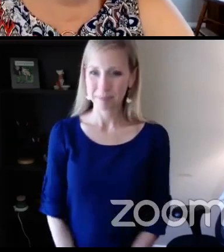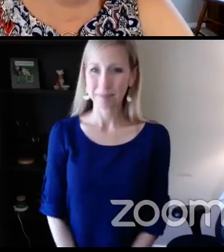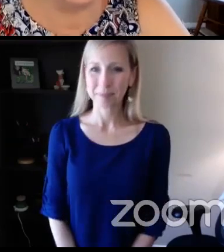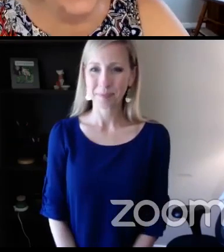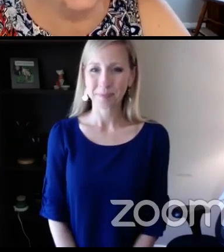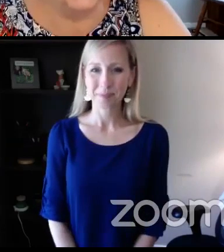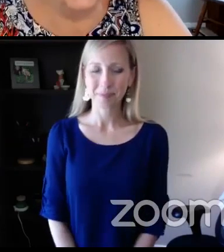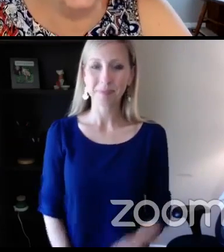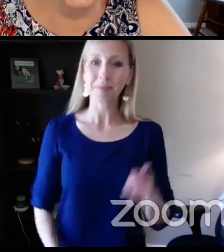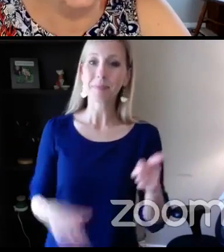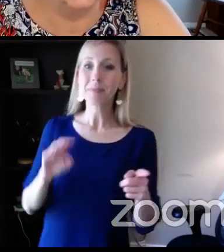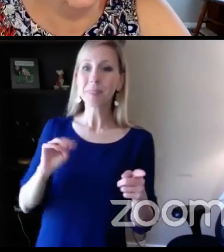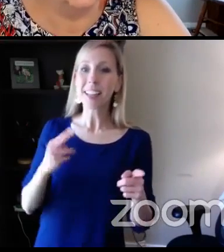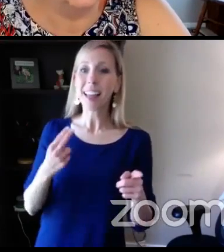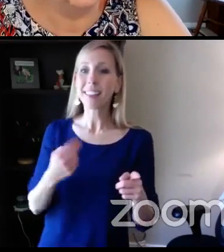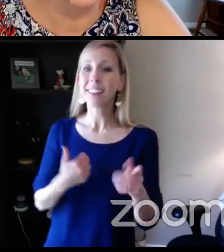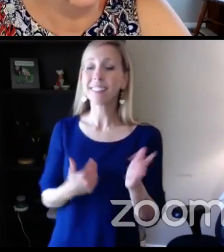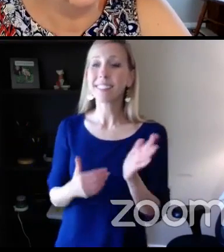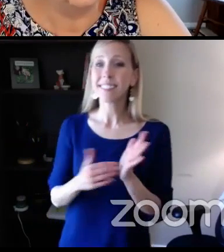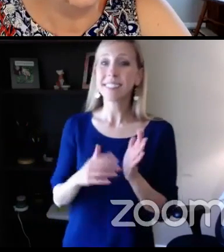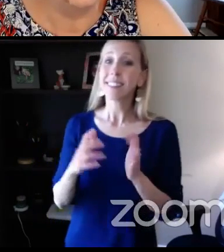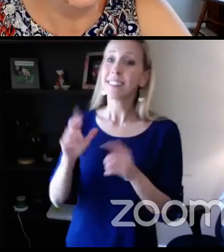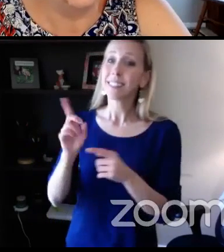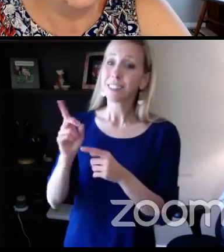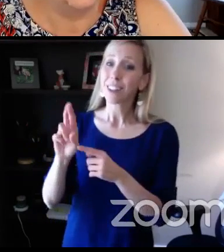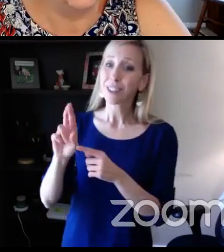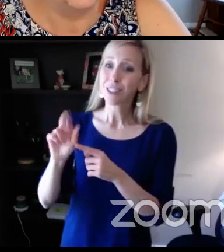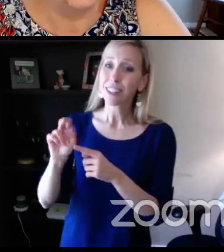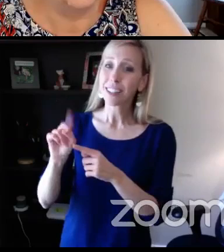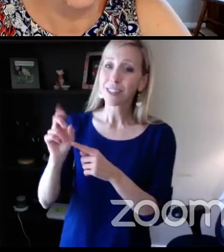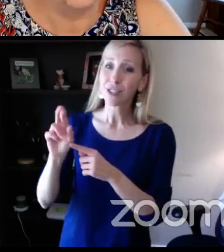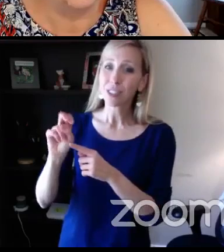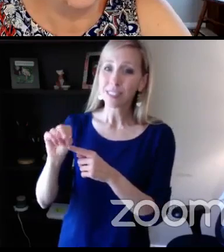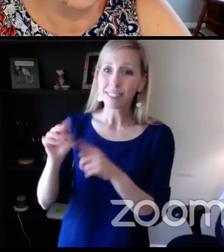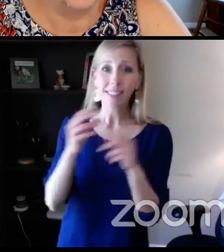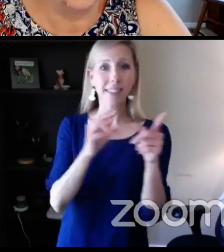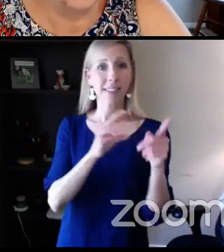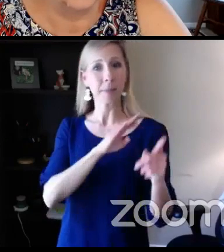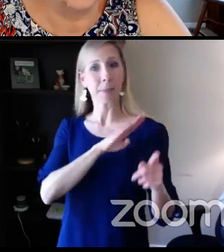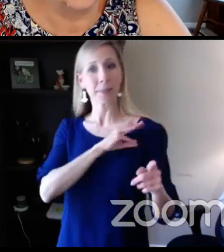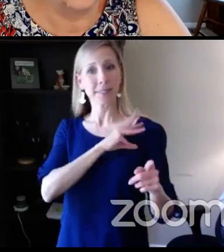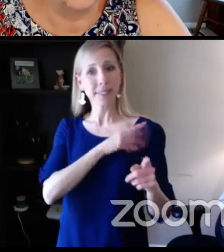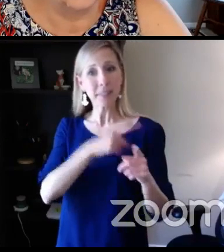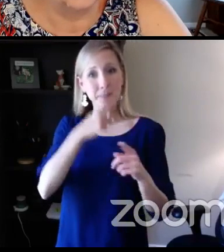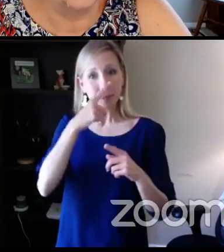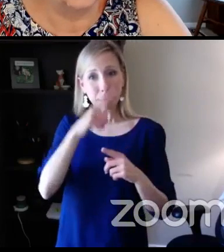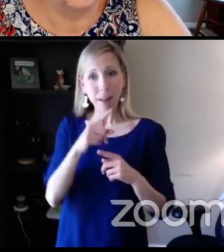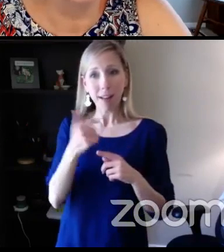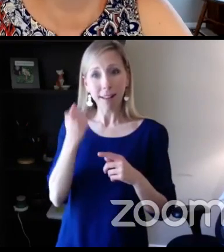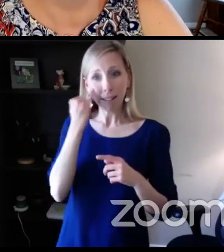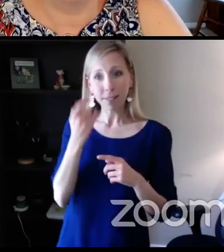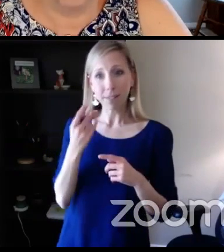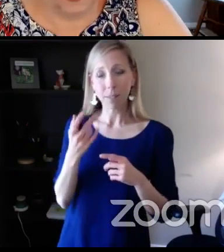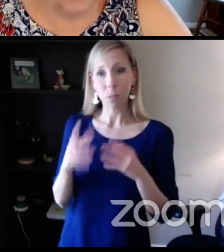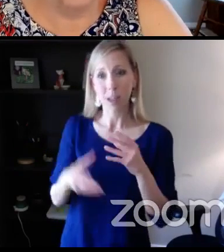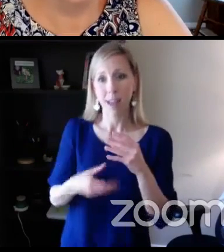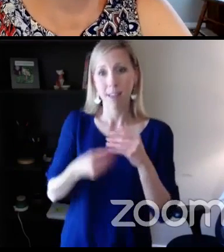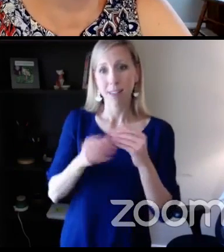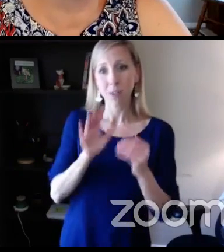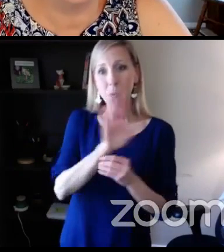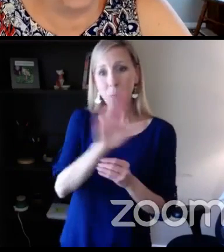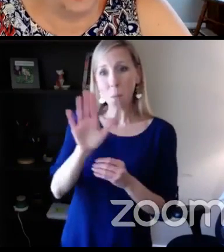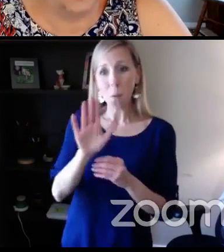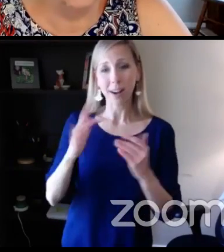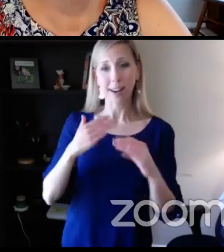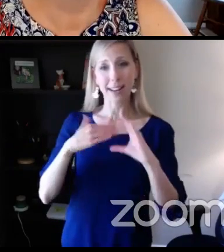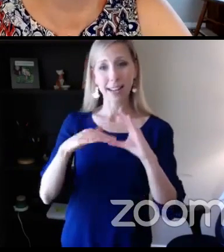Great. Is Michaela. Dr. Anderson and Brenda, would it be okay if we included your email contact information